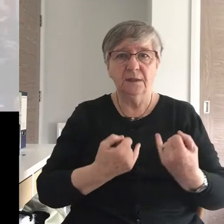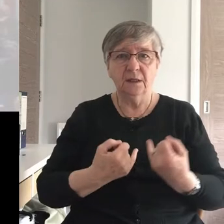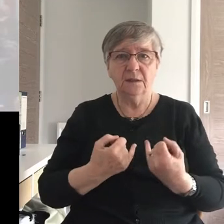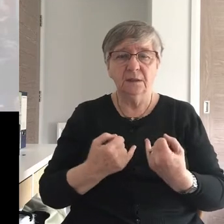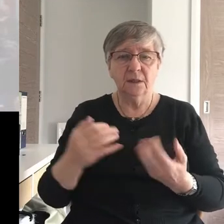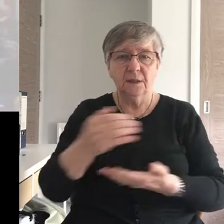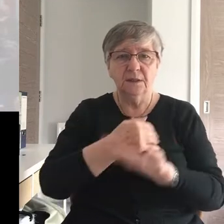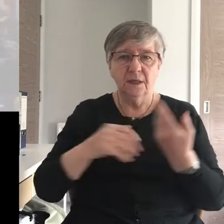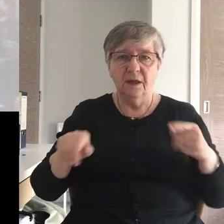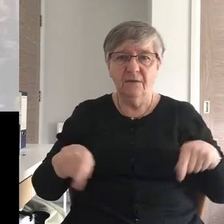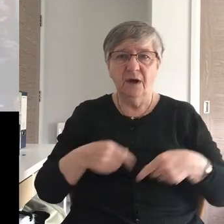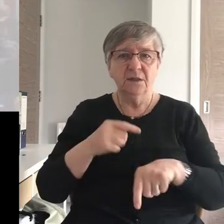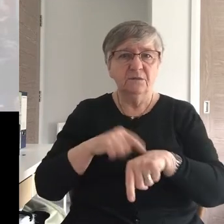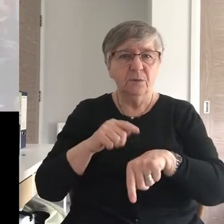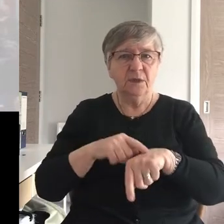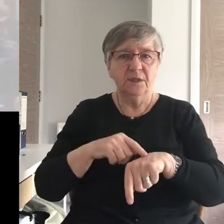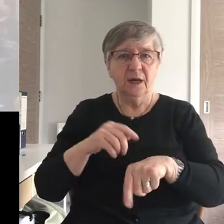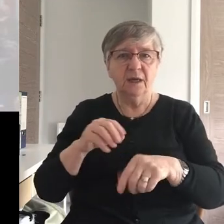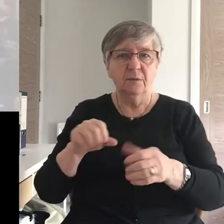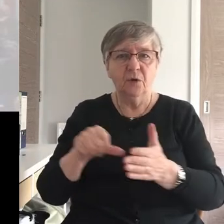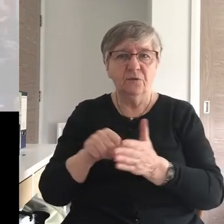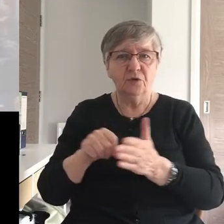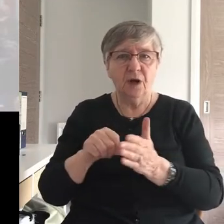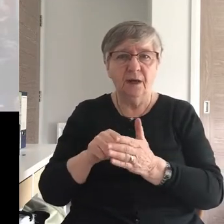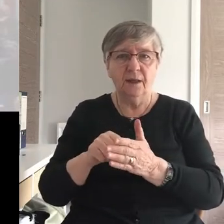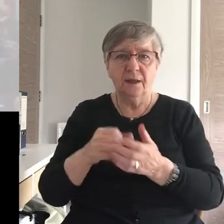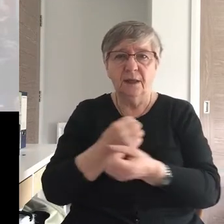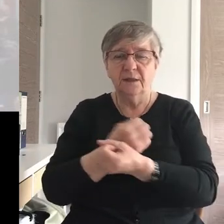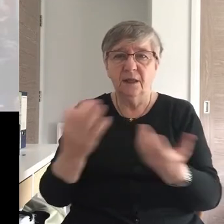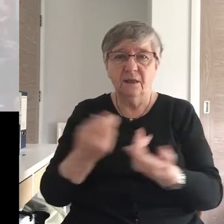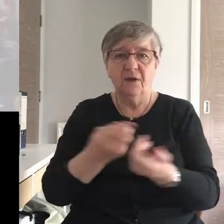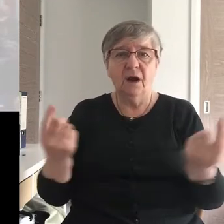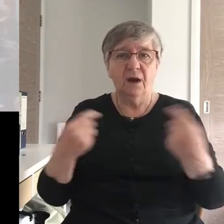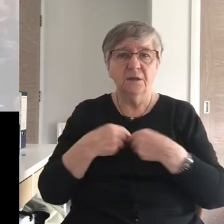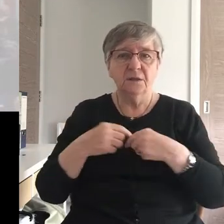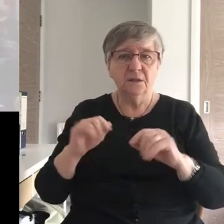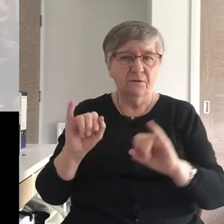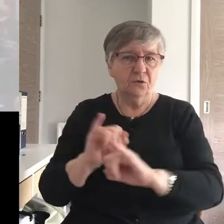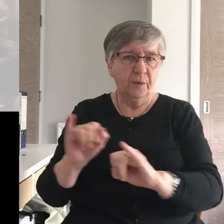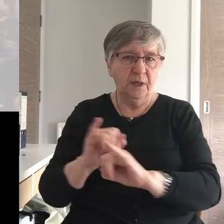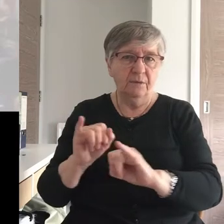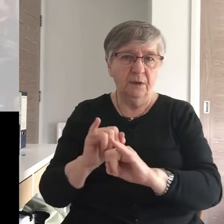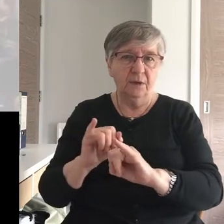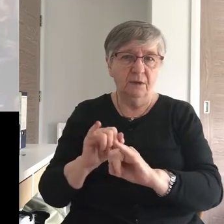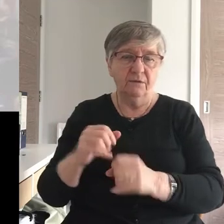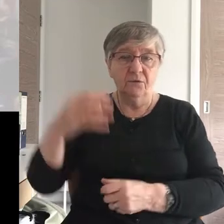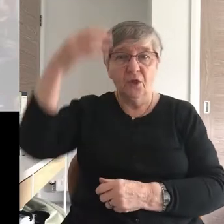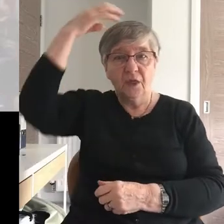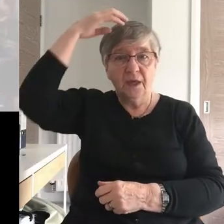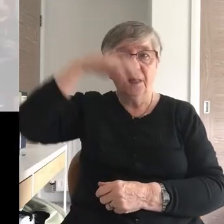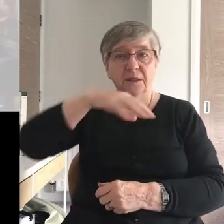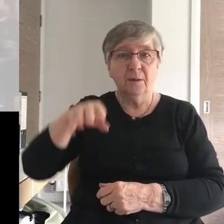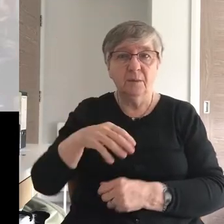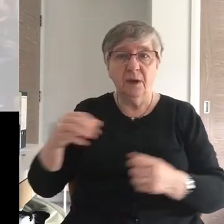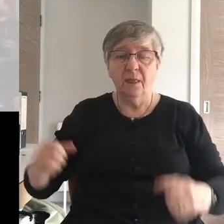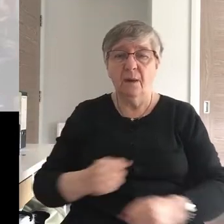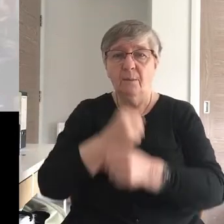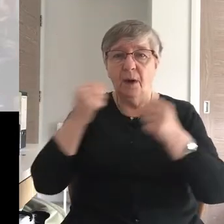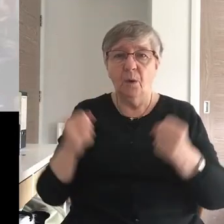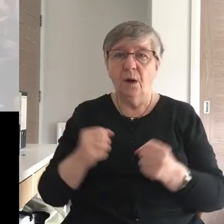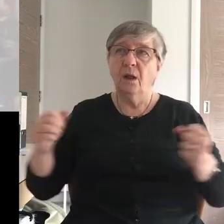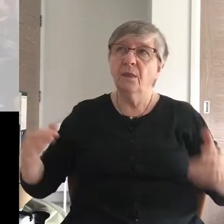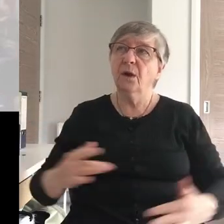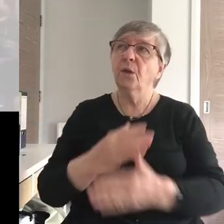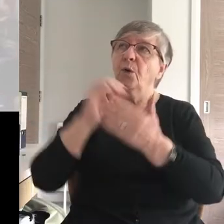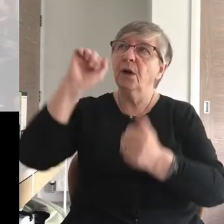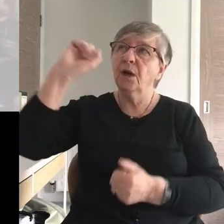us. Save us from time to fire, and deliver us from evil. For the kingdom, the power, and the